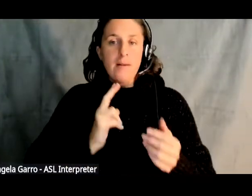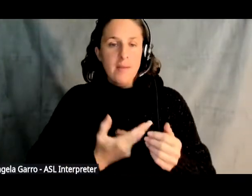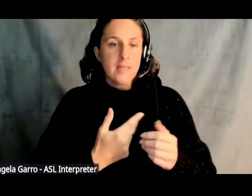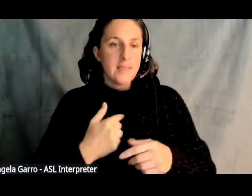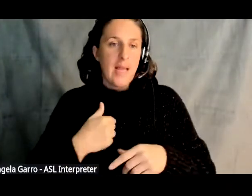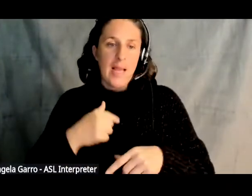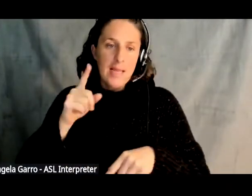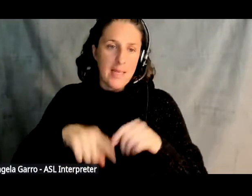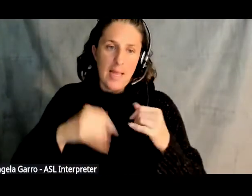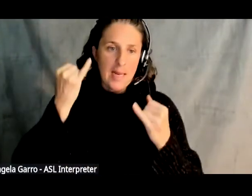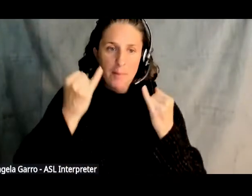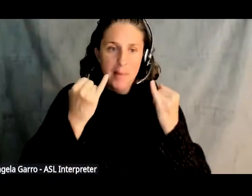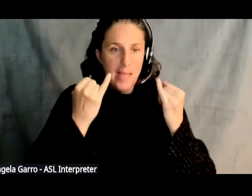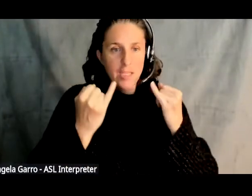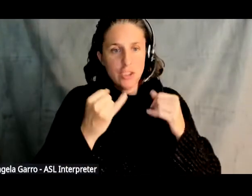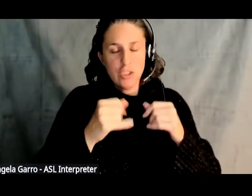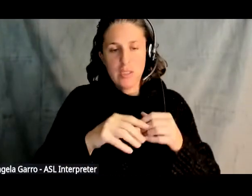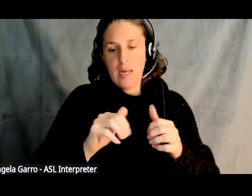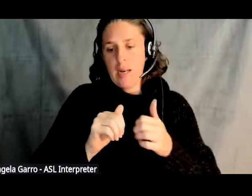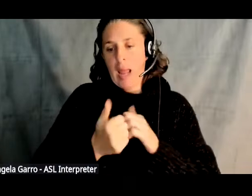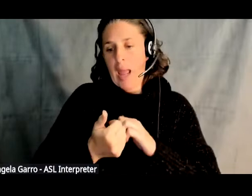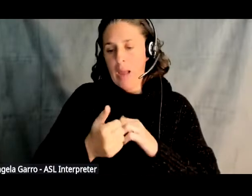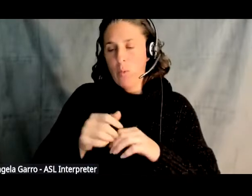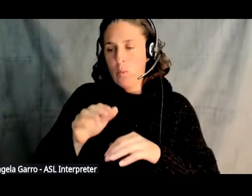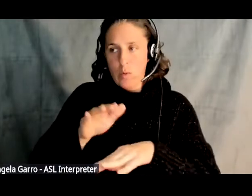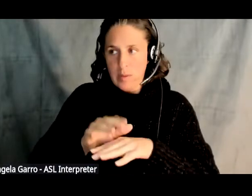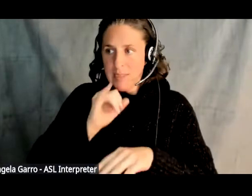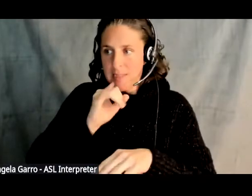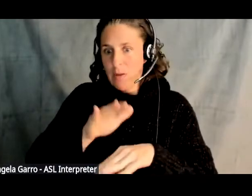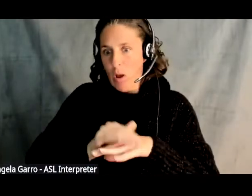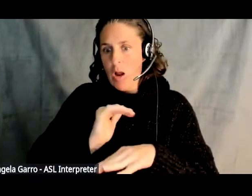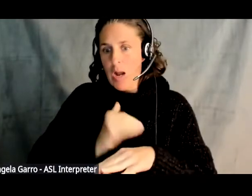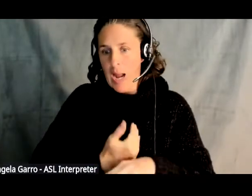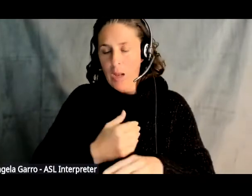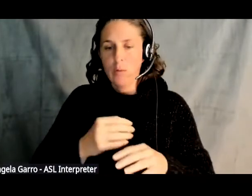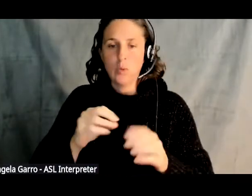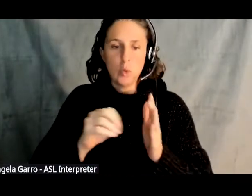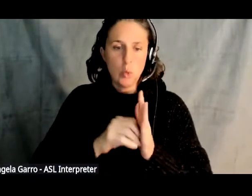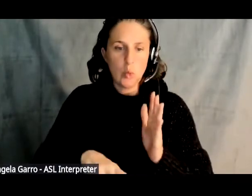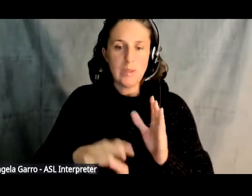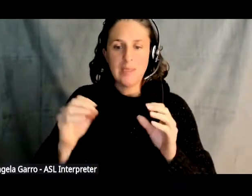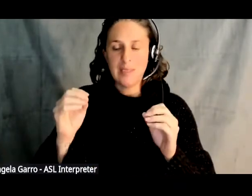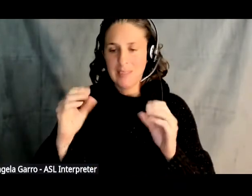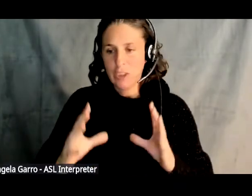taxing it would be on our students and our teachers, so, and our staff. So please